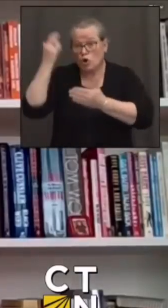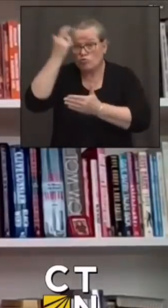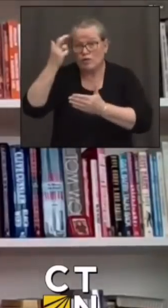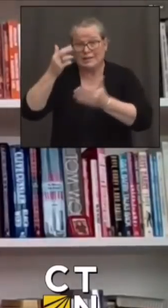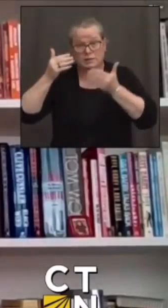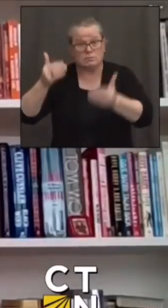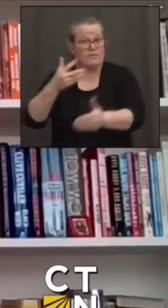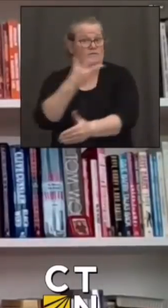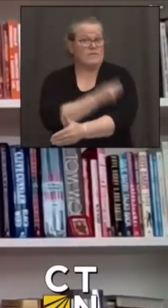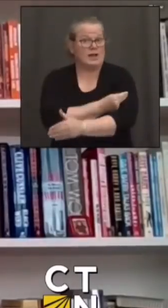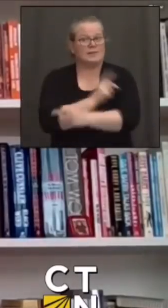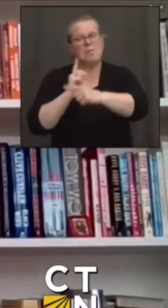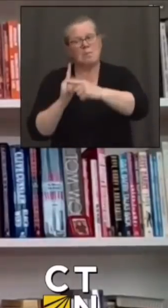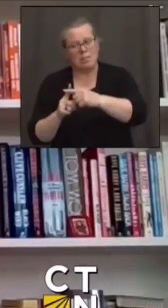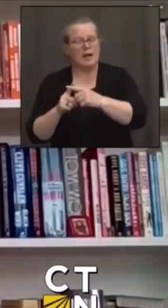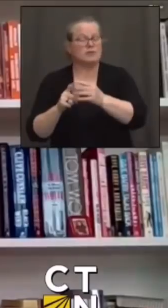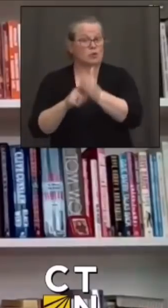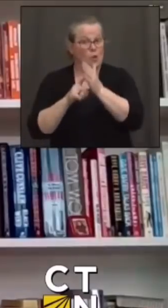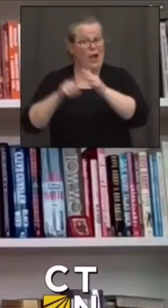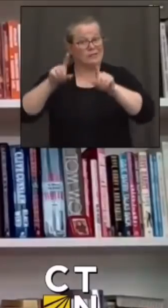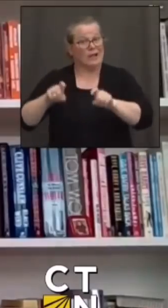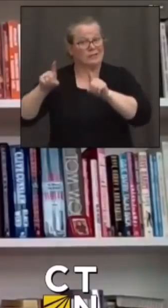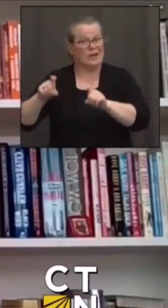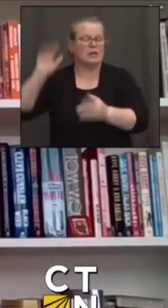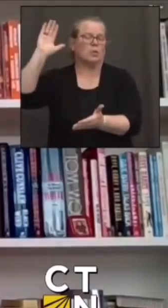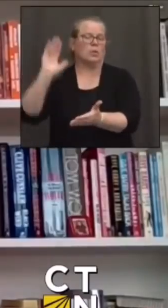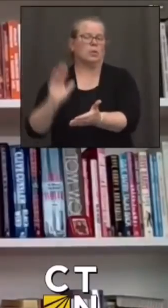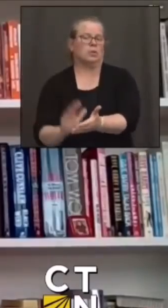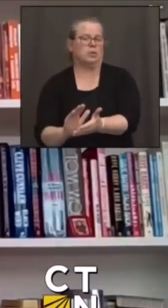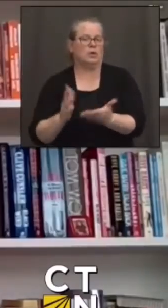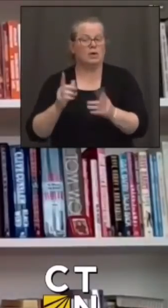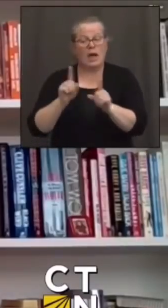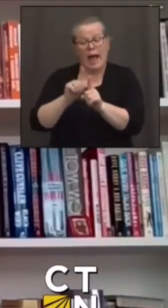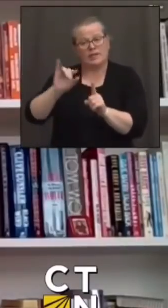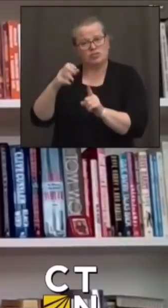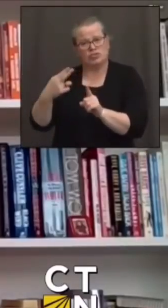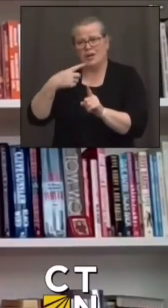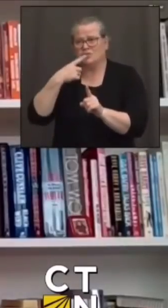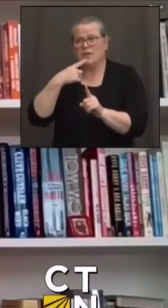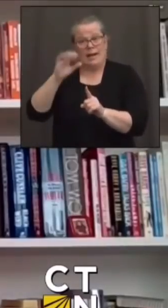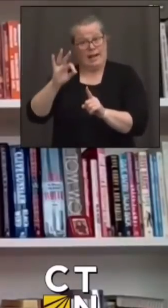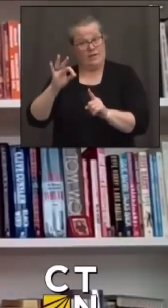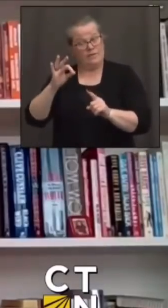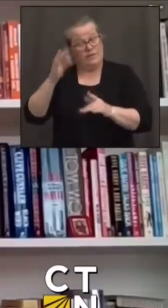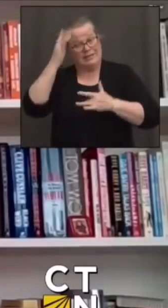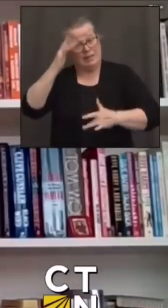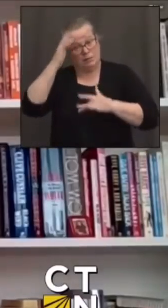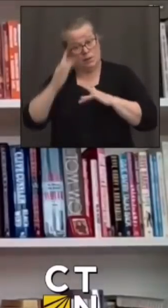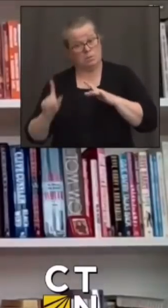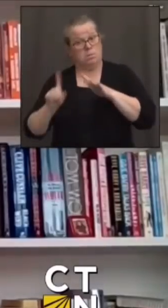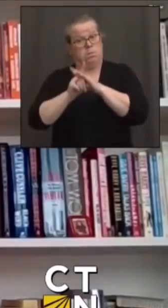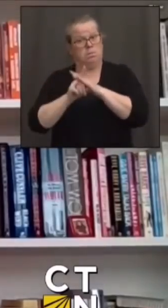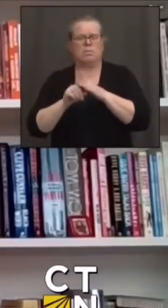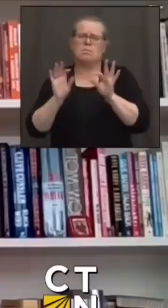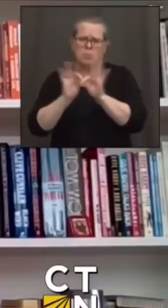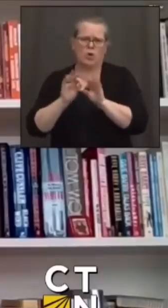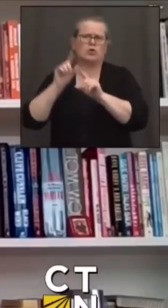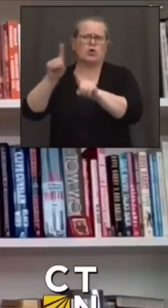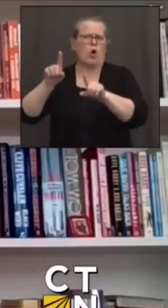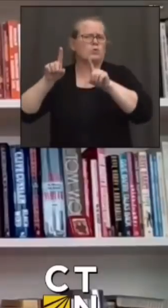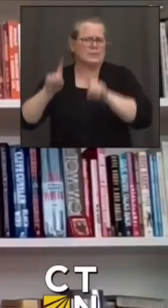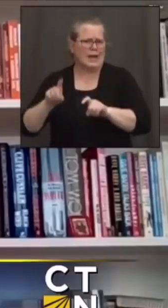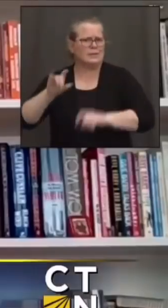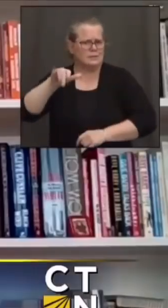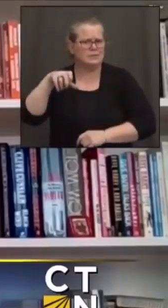don't need to have as much testing going on. But as Josh said, anybody with symptoms should still get tested, absolutely.